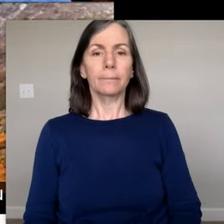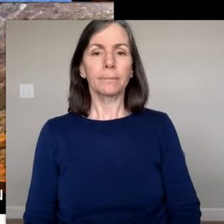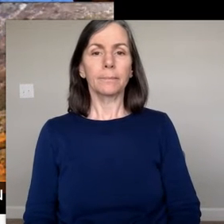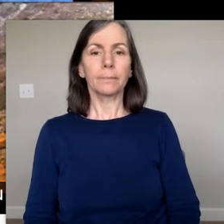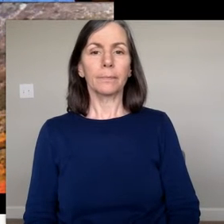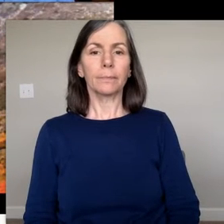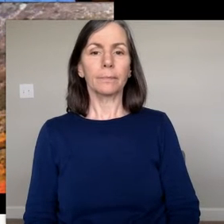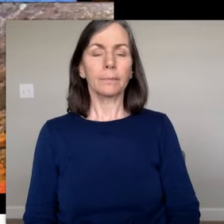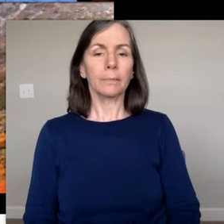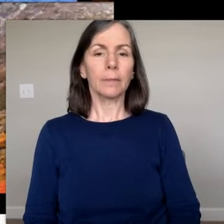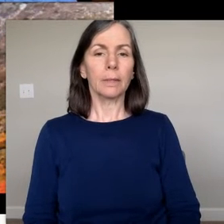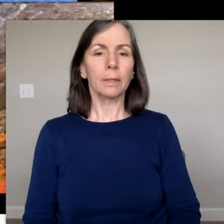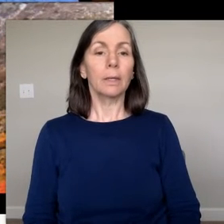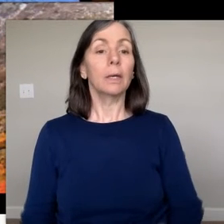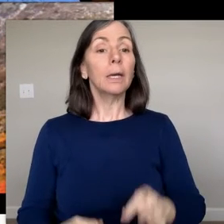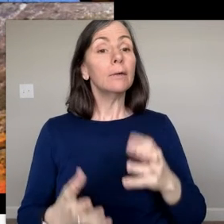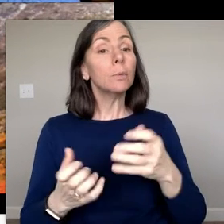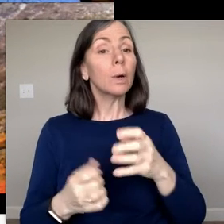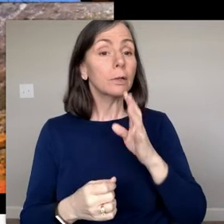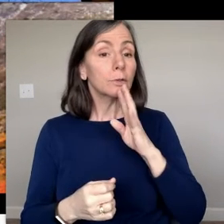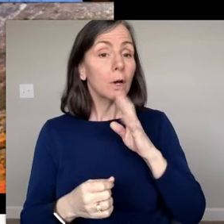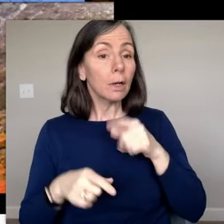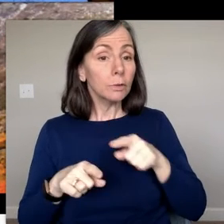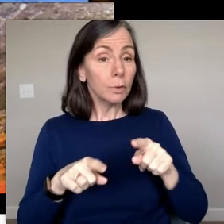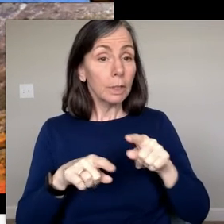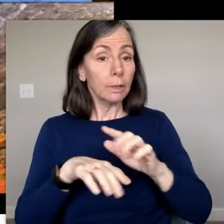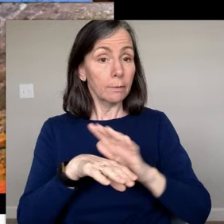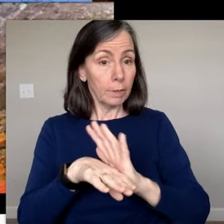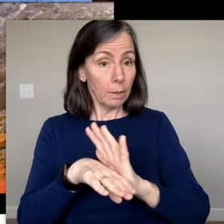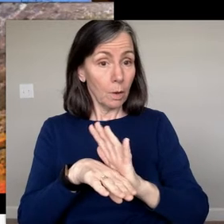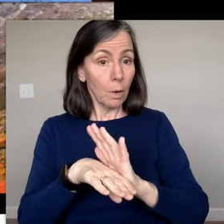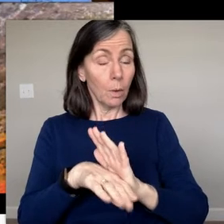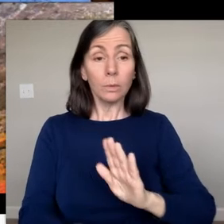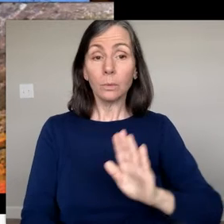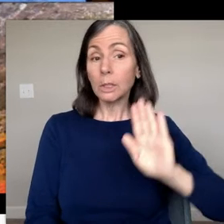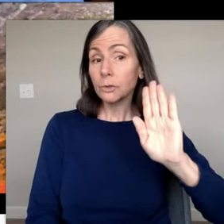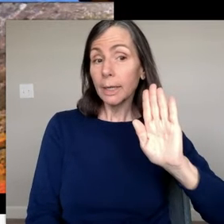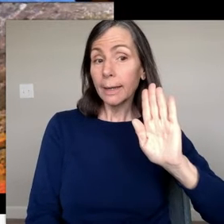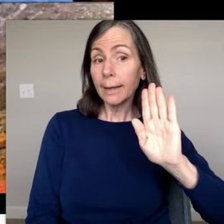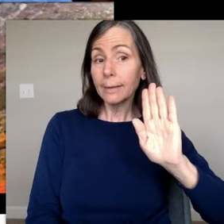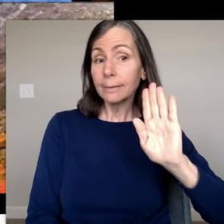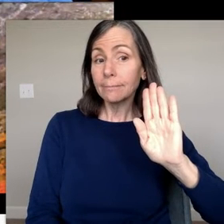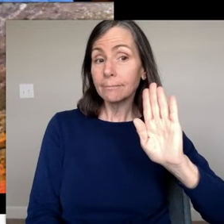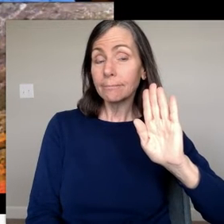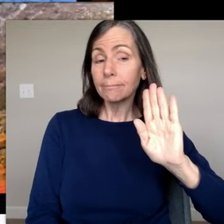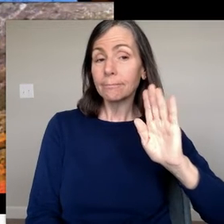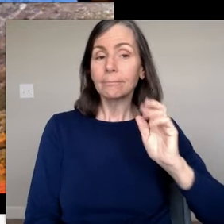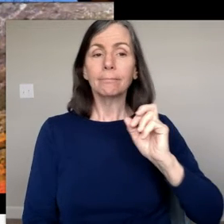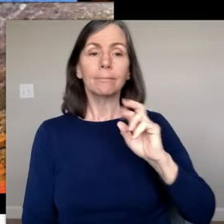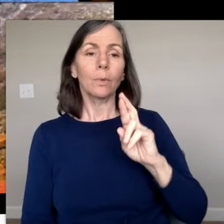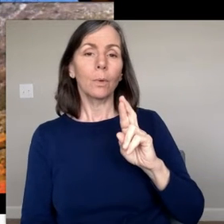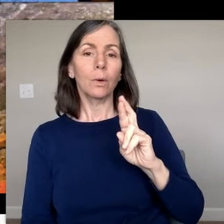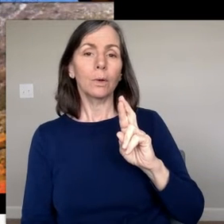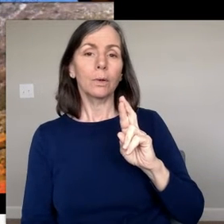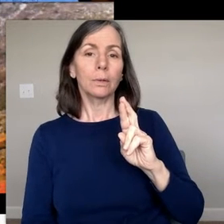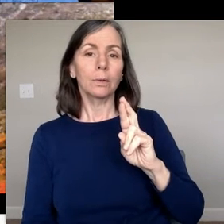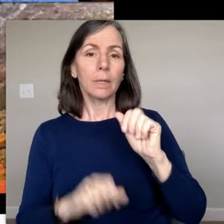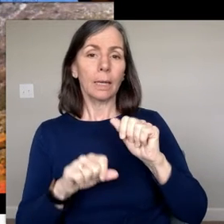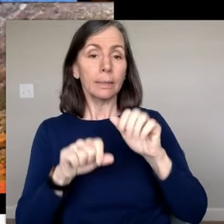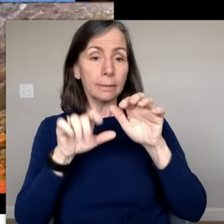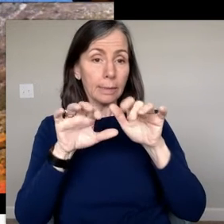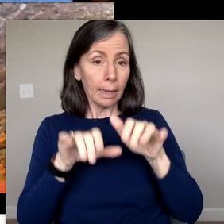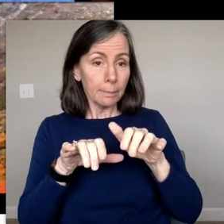If you want to talk at all during the video, just like raise your hand, or you can type in the